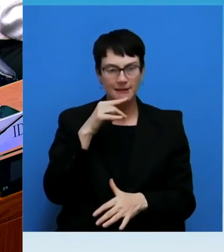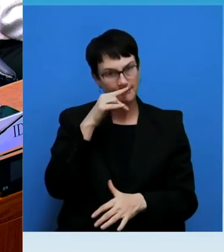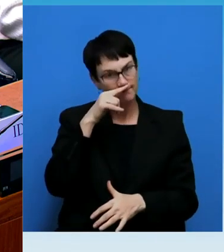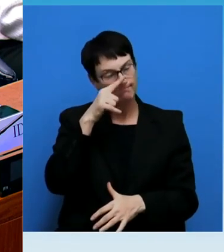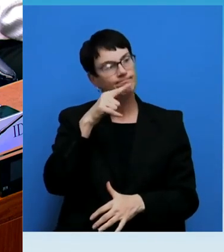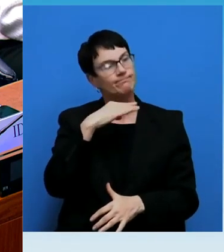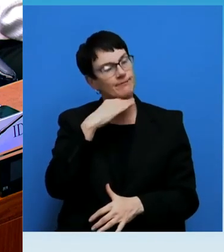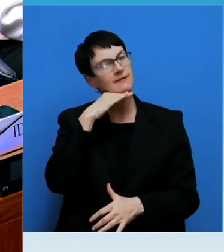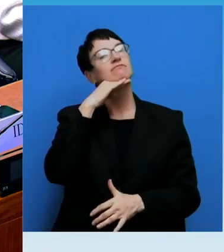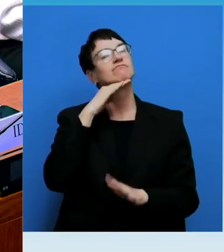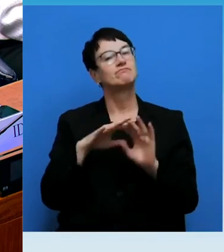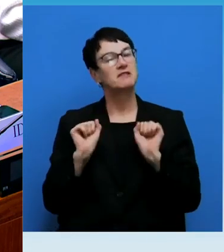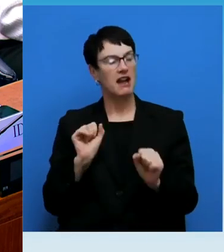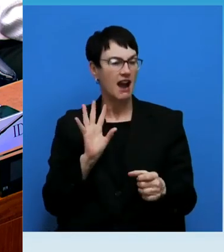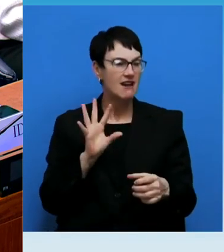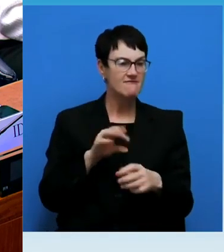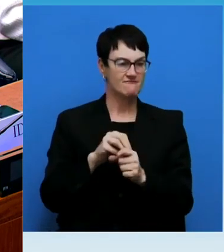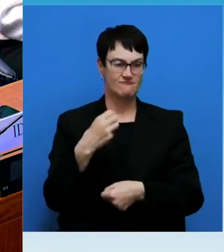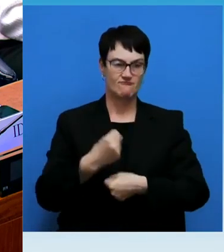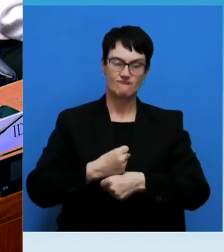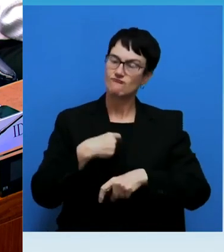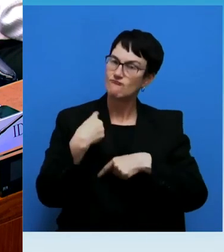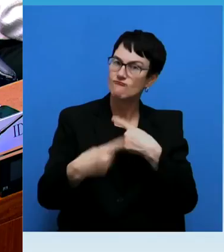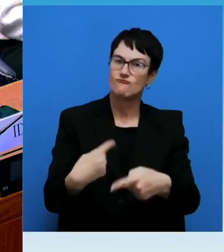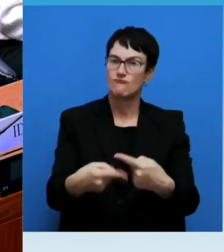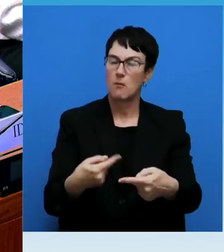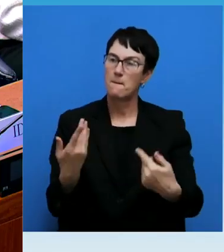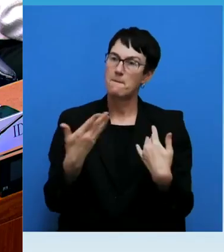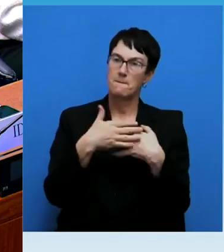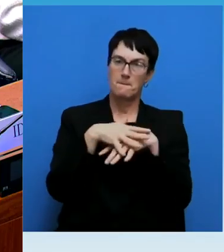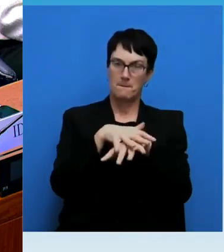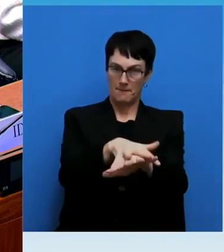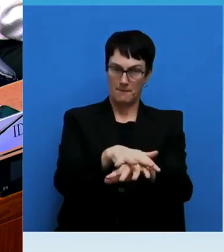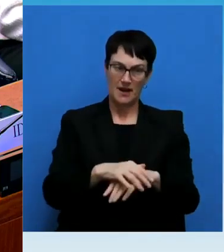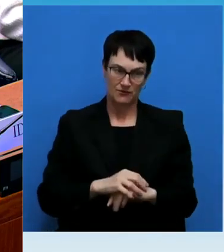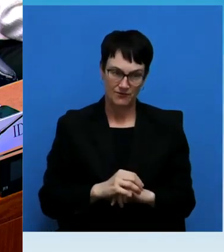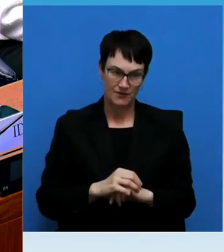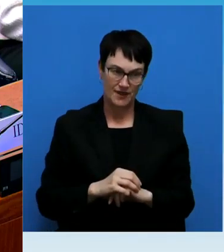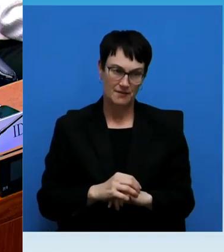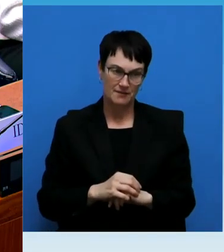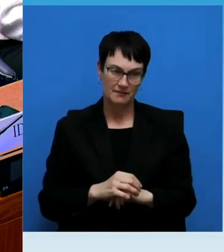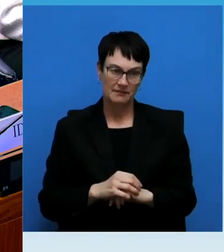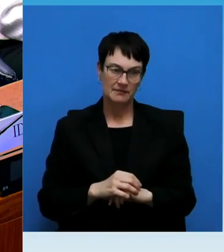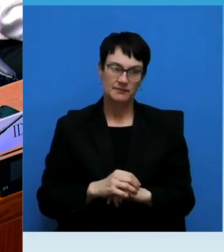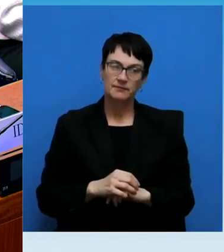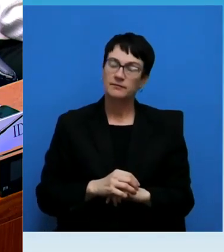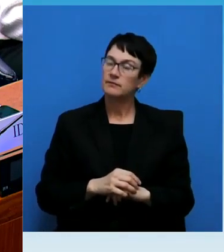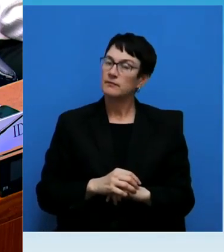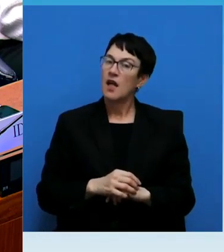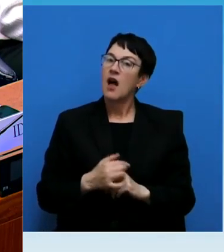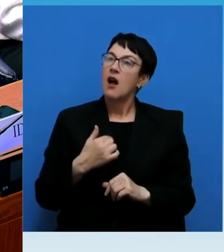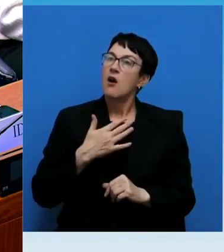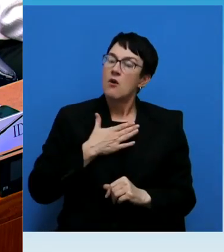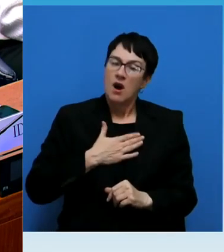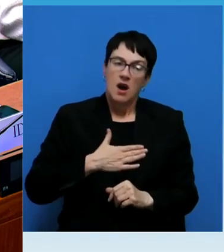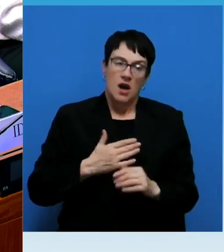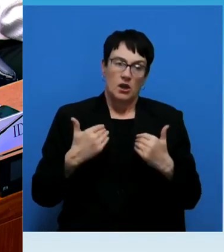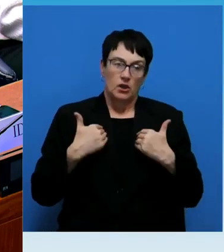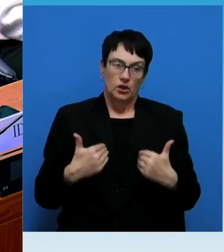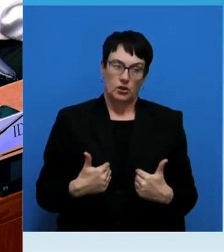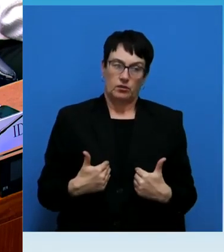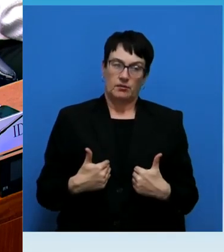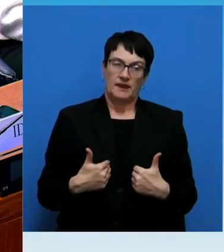in the areas with the greatest barriers in the exercise of these rights. Finally, we wish to express